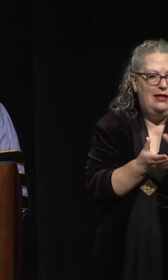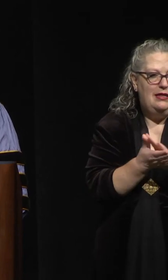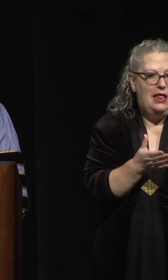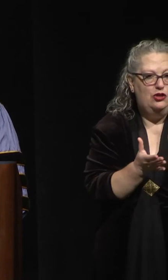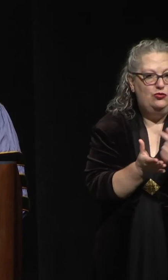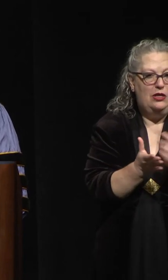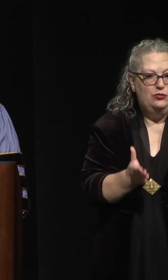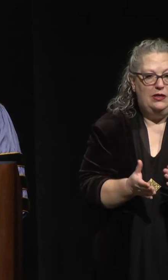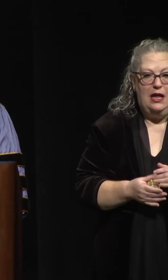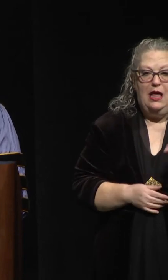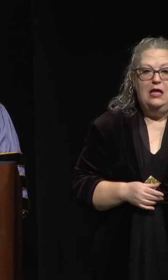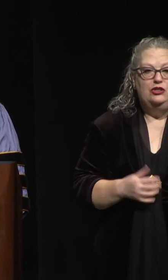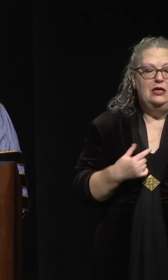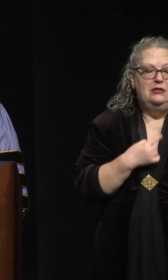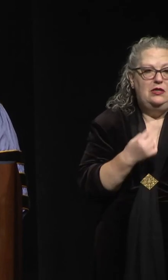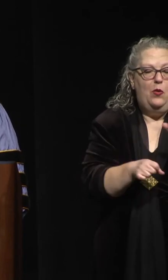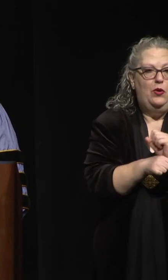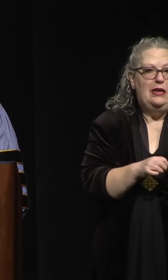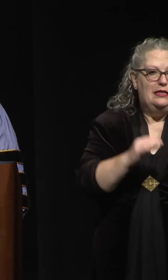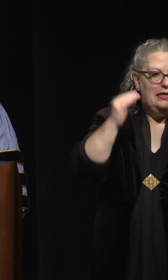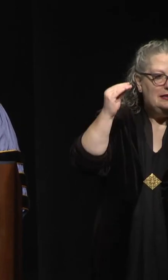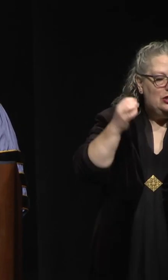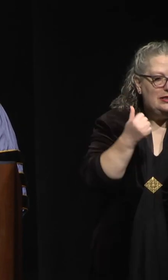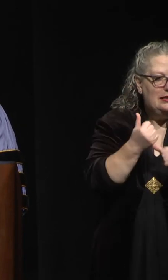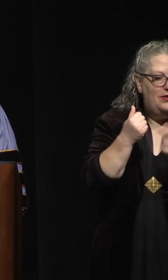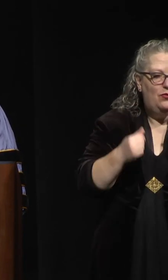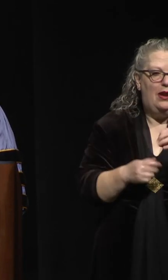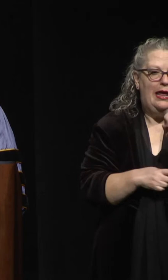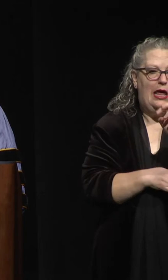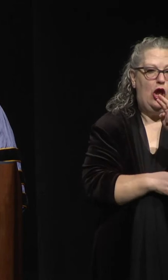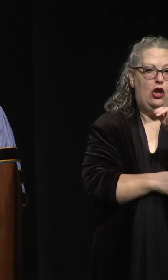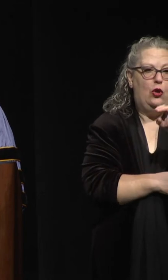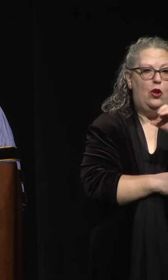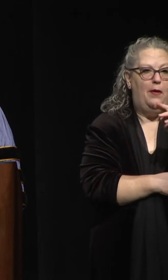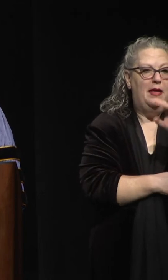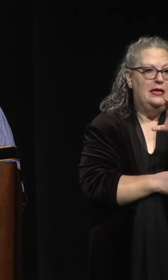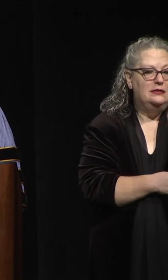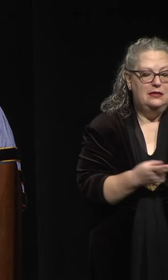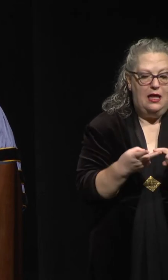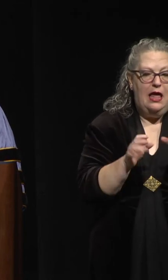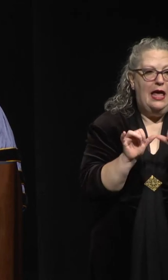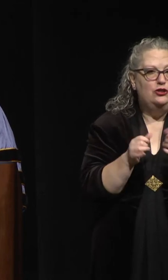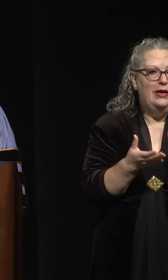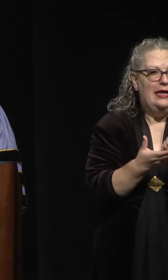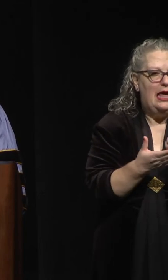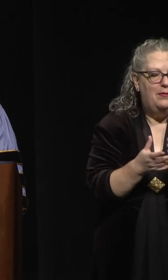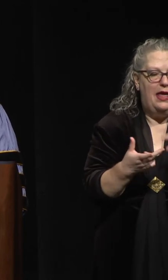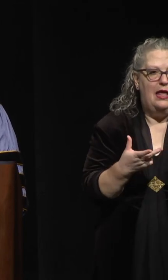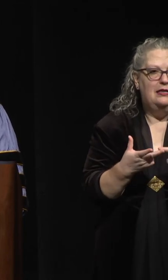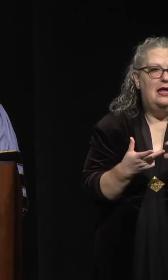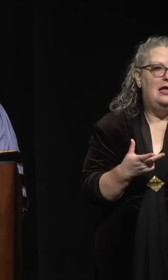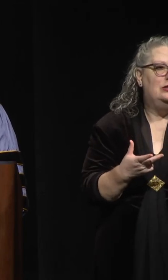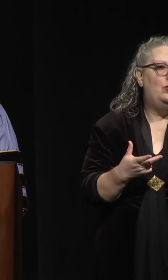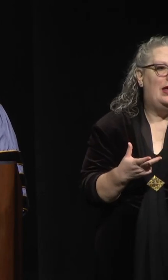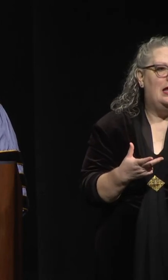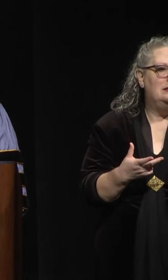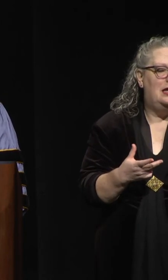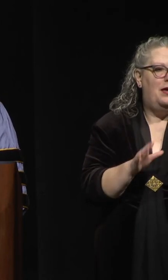college graduate and has worked as a teaching assistant for ergonomics, engineering economy, and stochastic